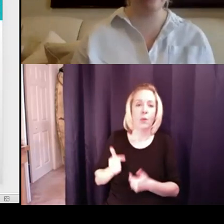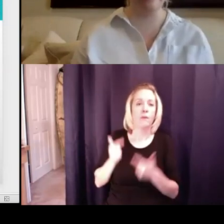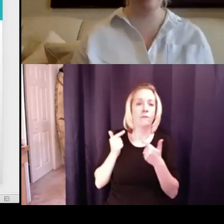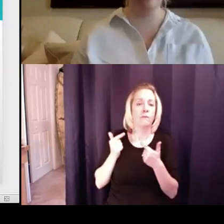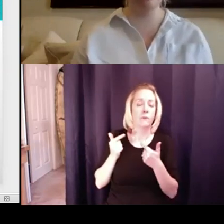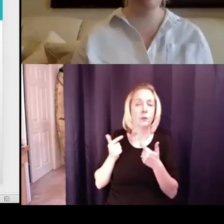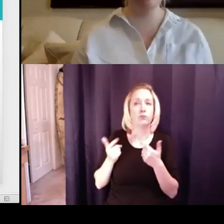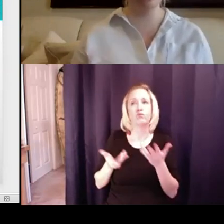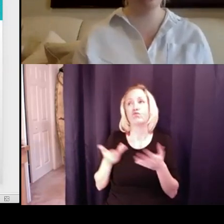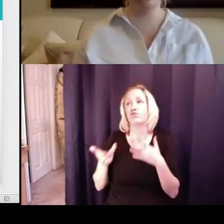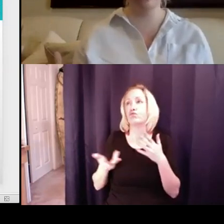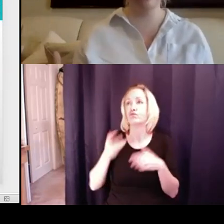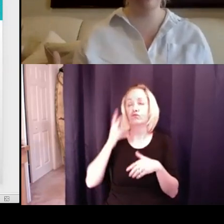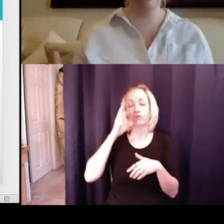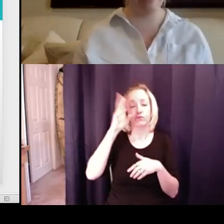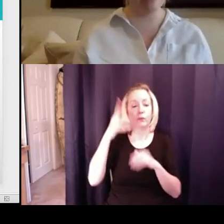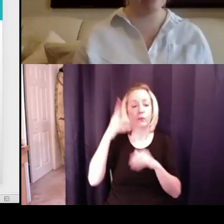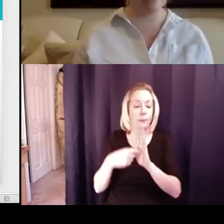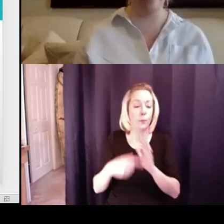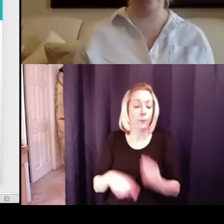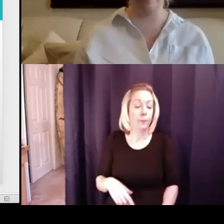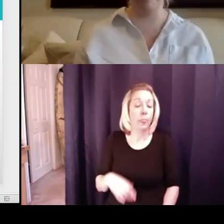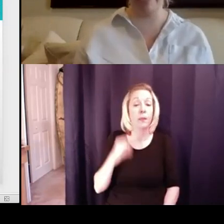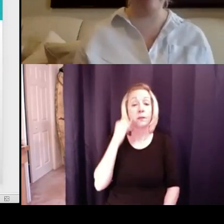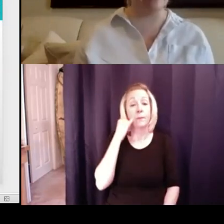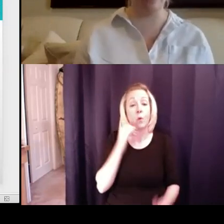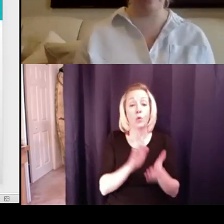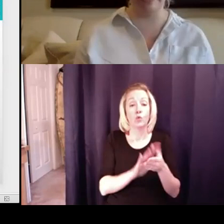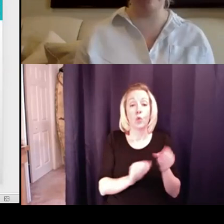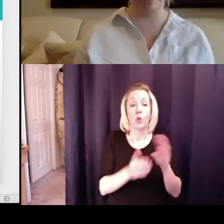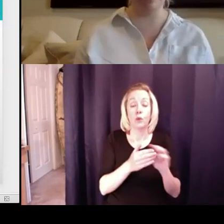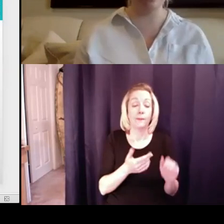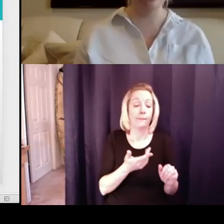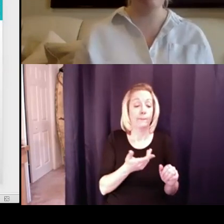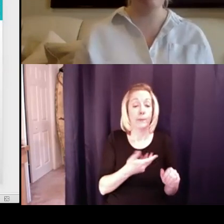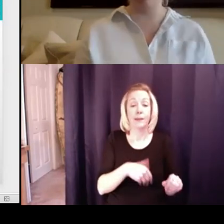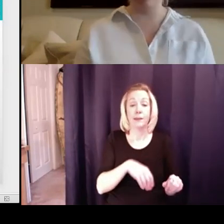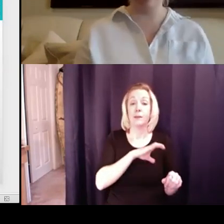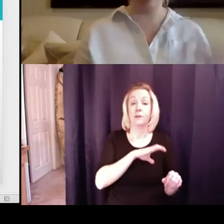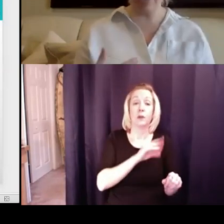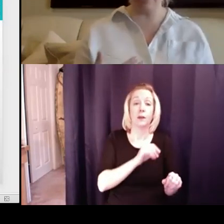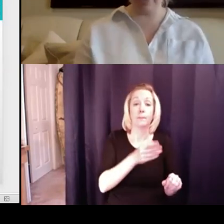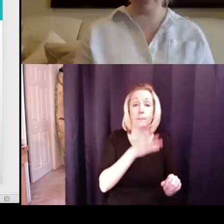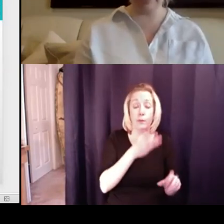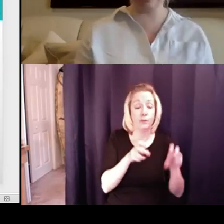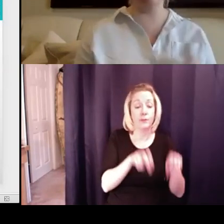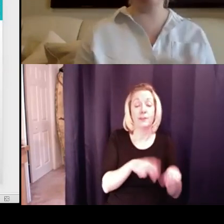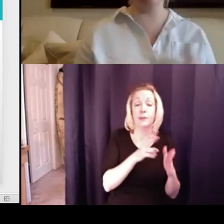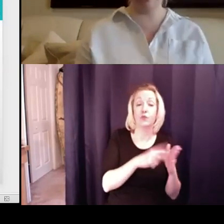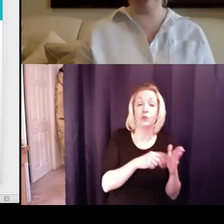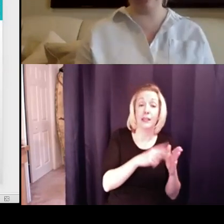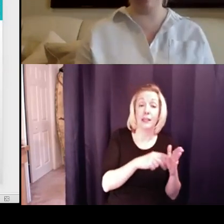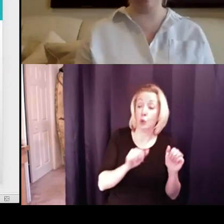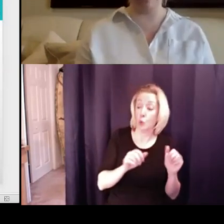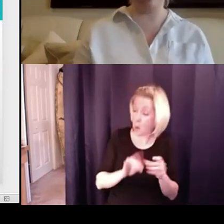if in the story a character and their parent are reading a book, pointing out, oh, we're doing the same thing.